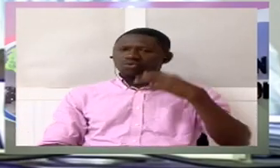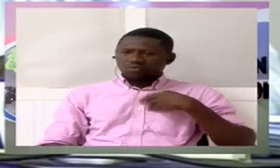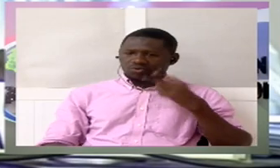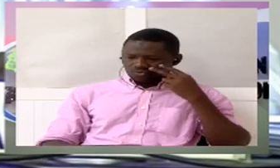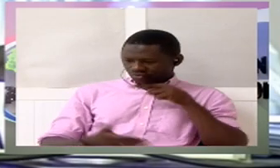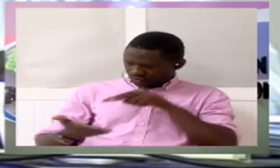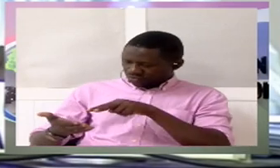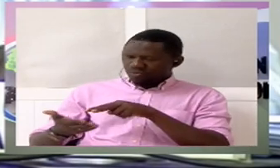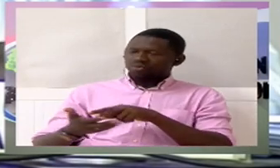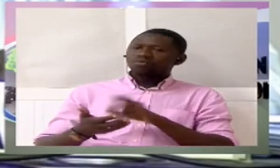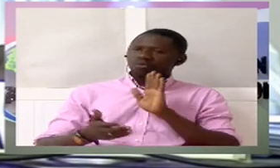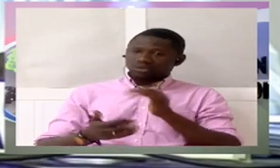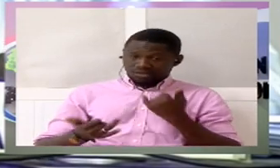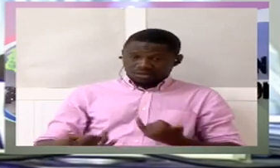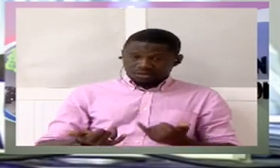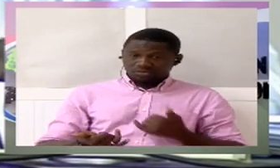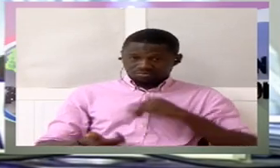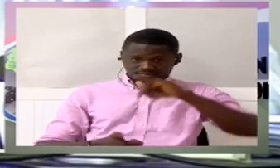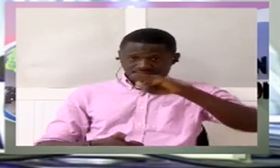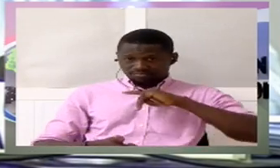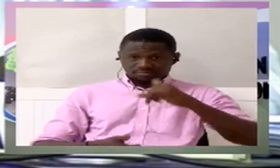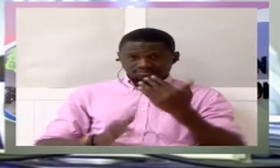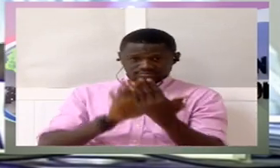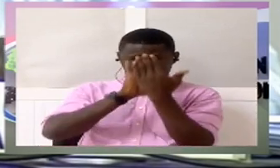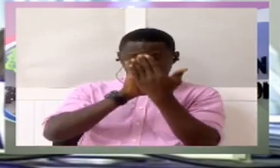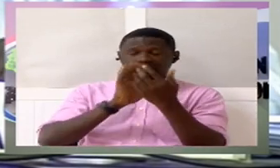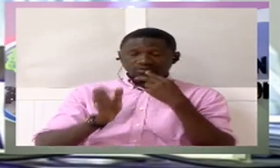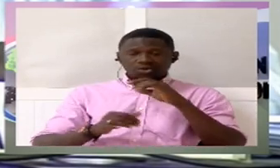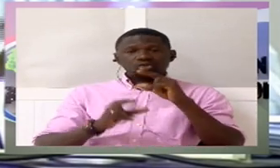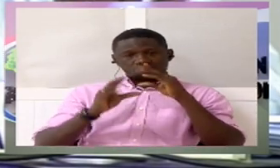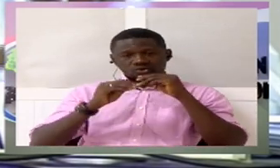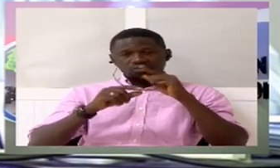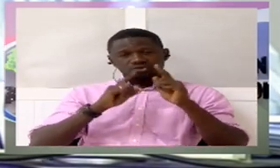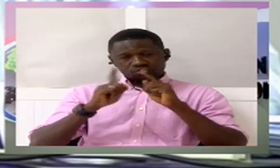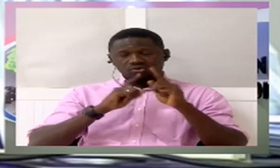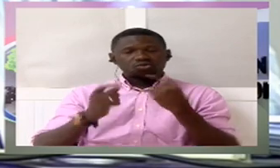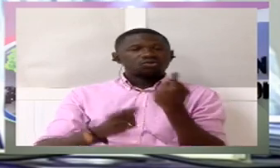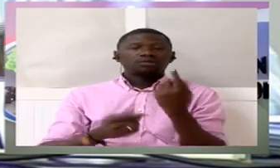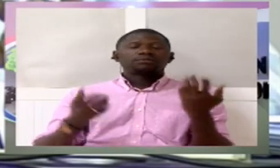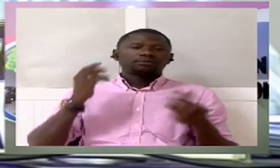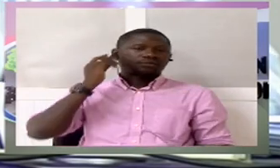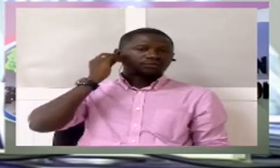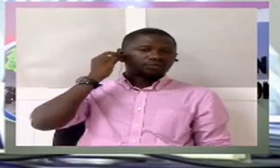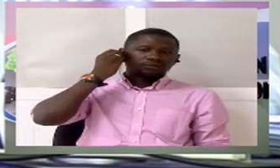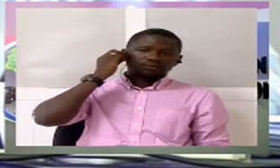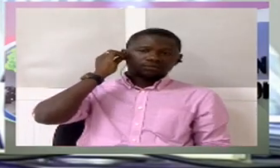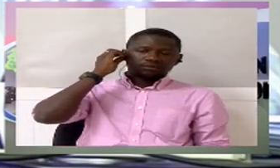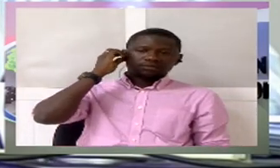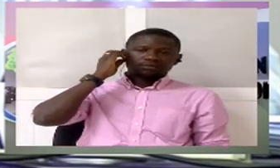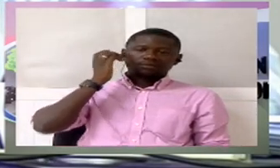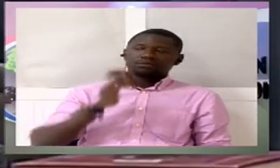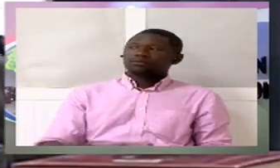firmo statement oning ibe amuntaibole no masata kang ako isala ndikarala yedi amuikumfe ning ayatra inata